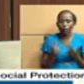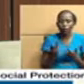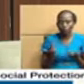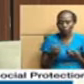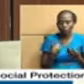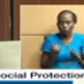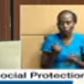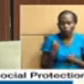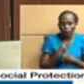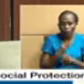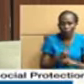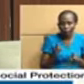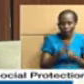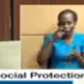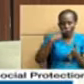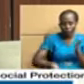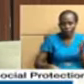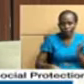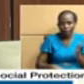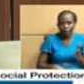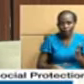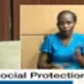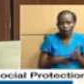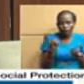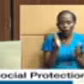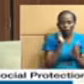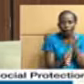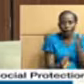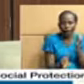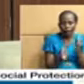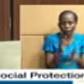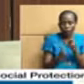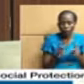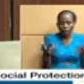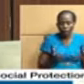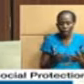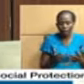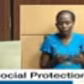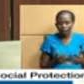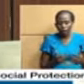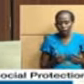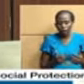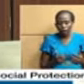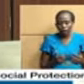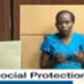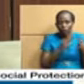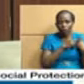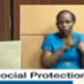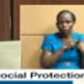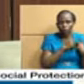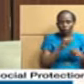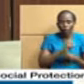sanction, that will even penalize, and those who will not, the duty bearers that will not take their duty right. And then we